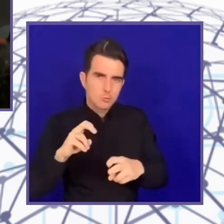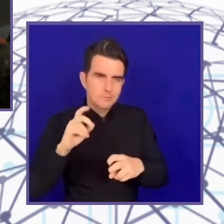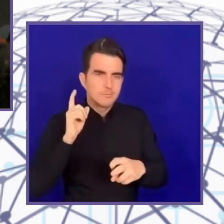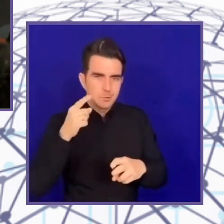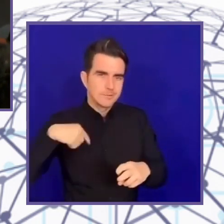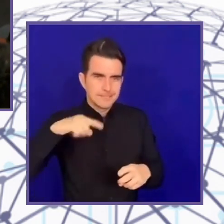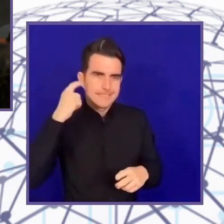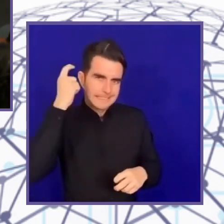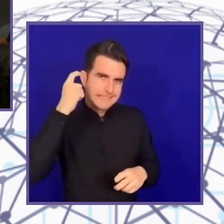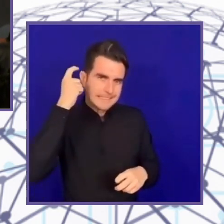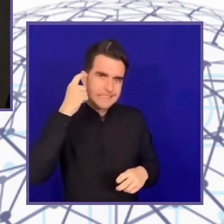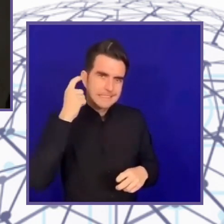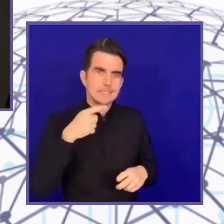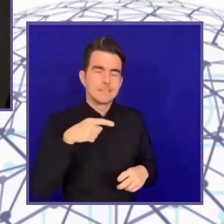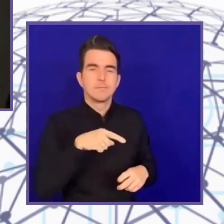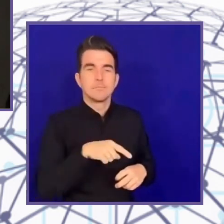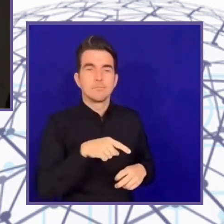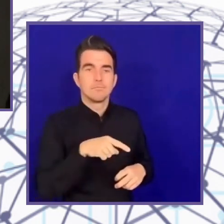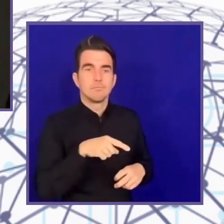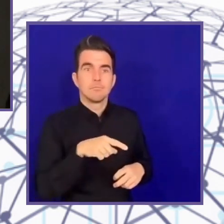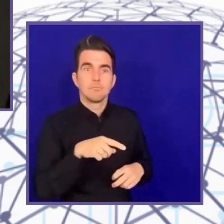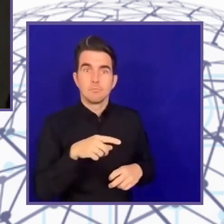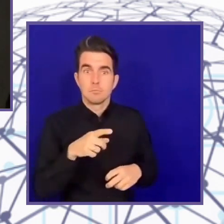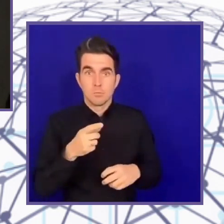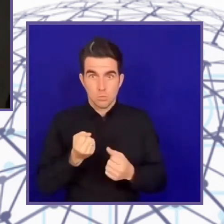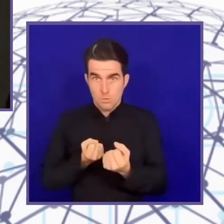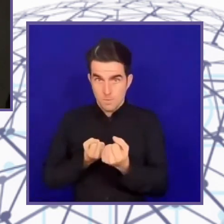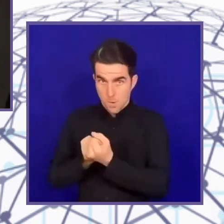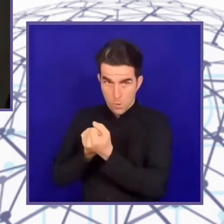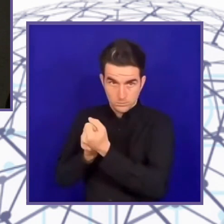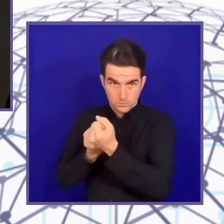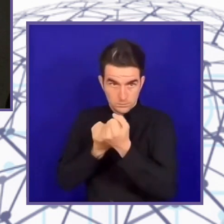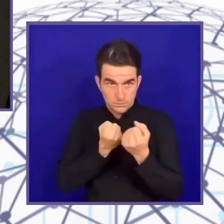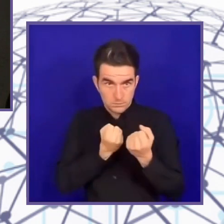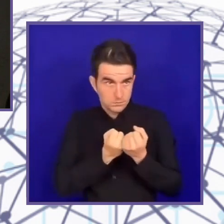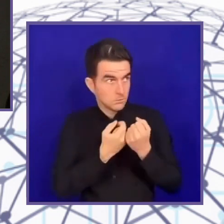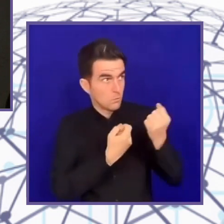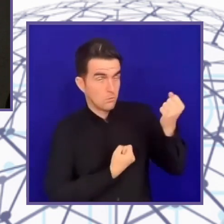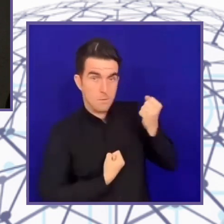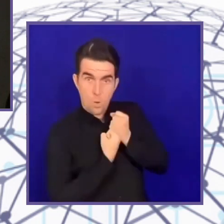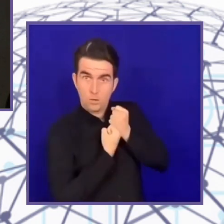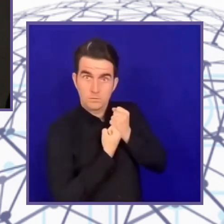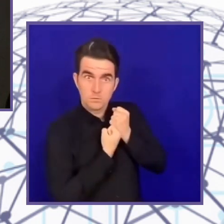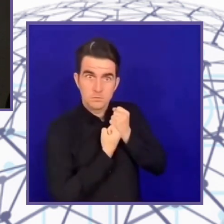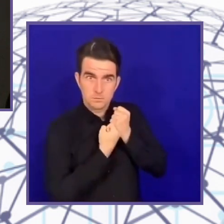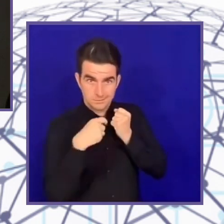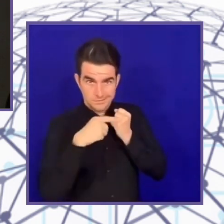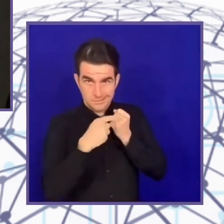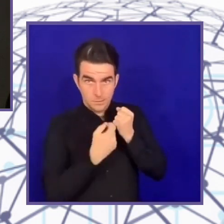whenever countries, especially countries that you are working with, experience these forms of disasters, then,